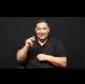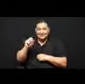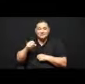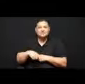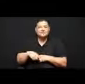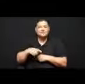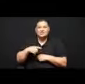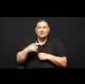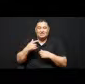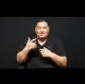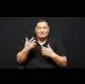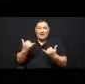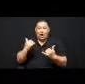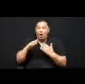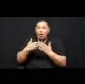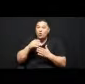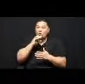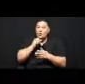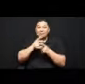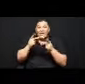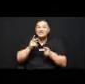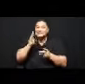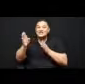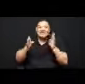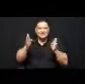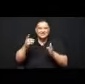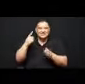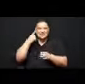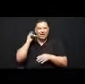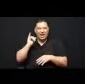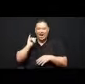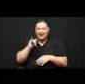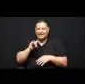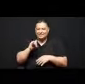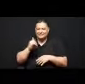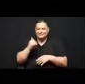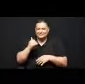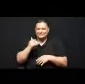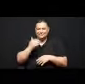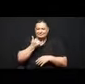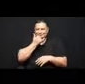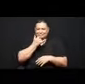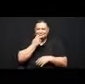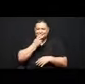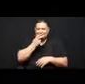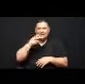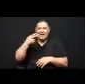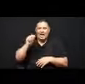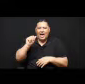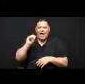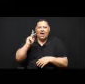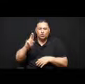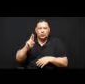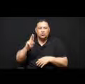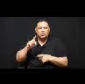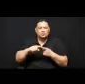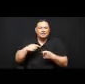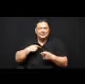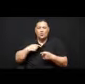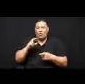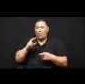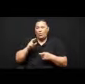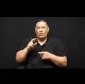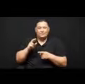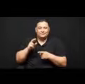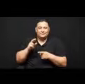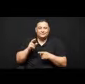like a missyllabled haiku to me, or an overwrought tone poem. We were brothers back then. I